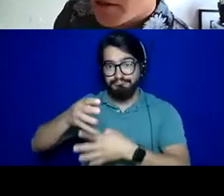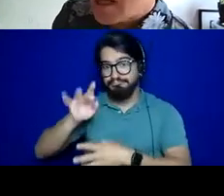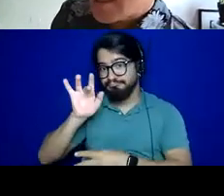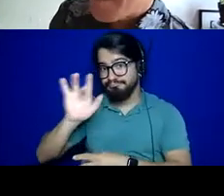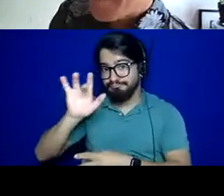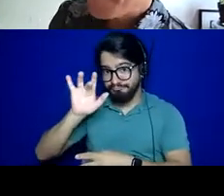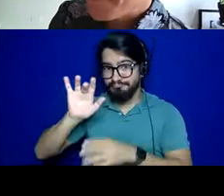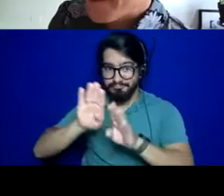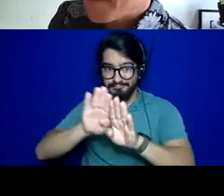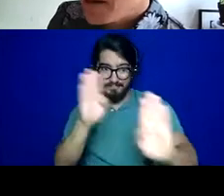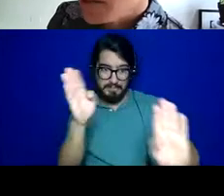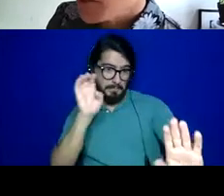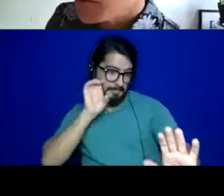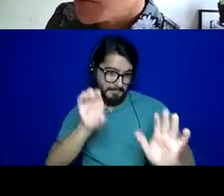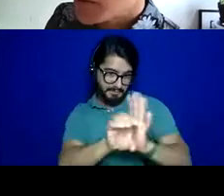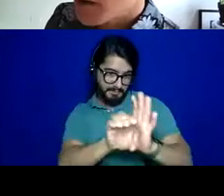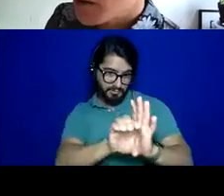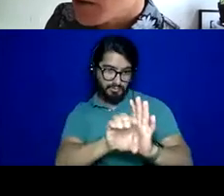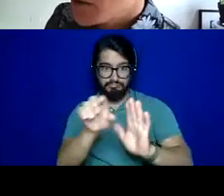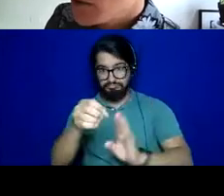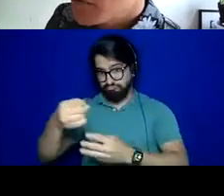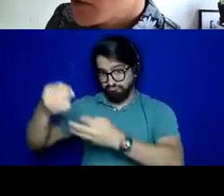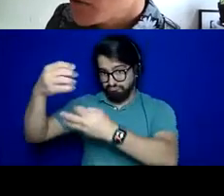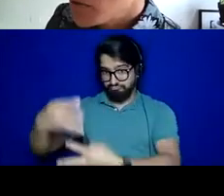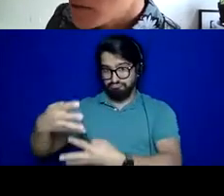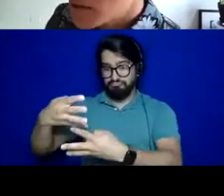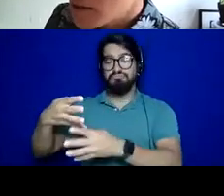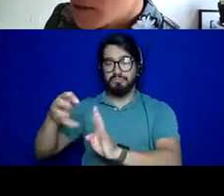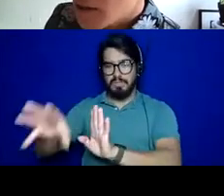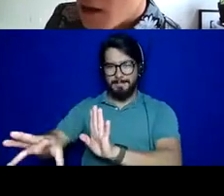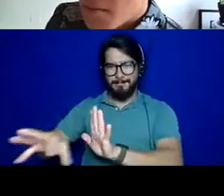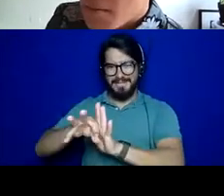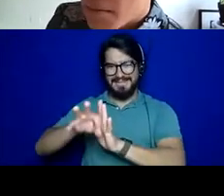picture and then choose from tools,